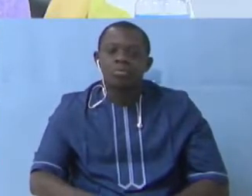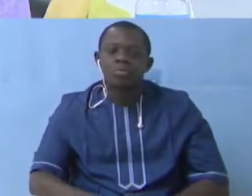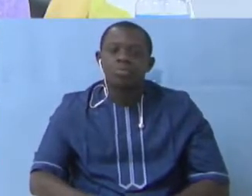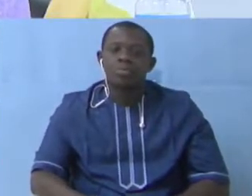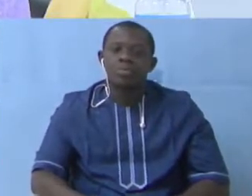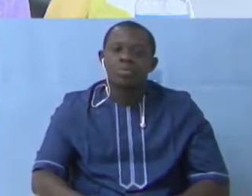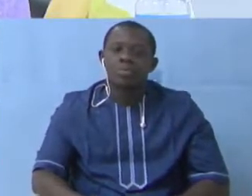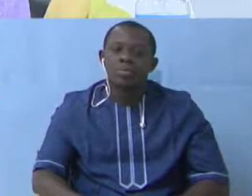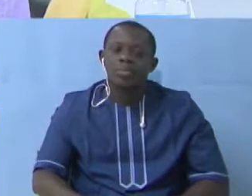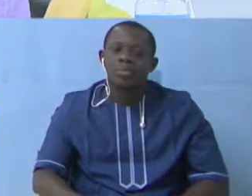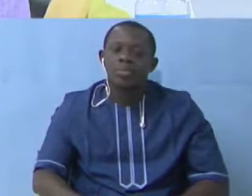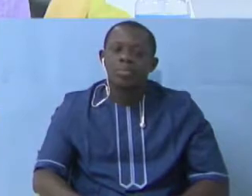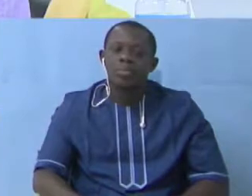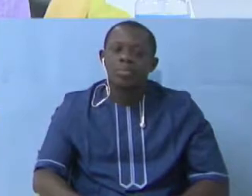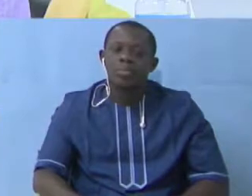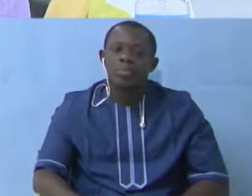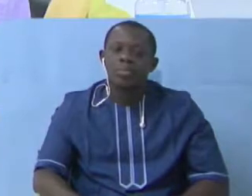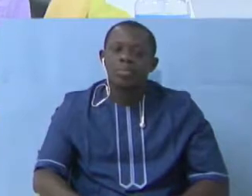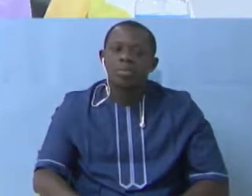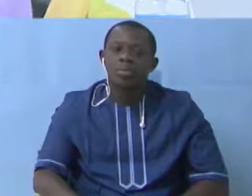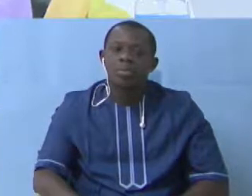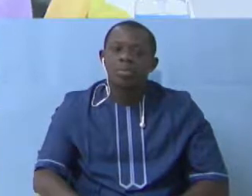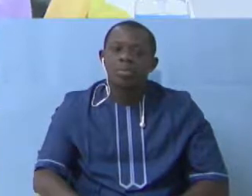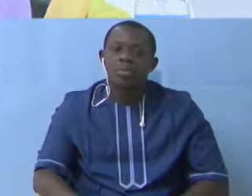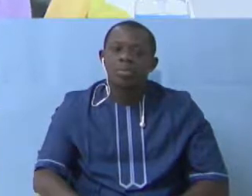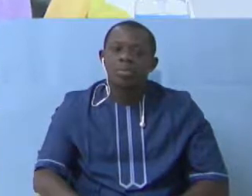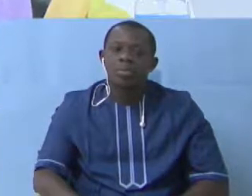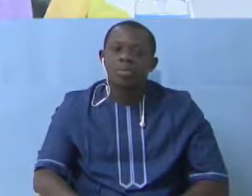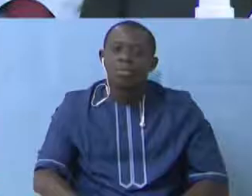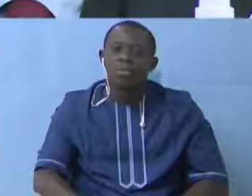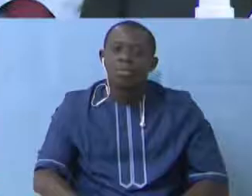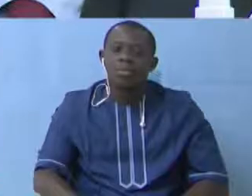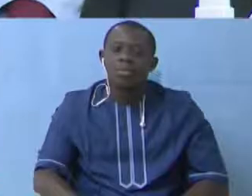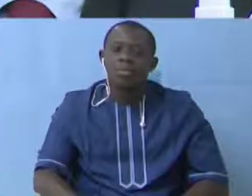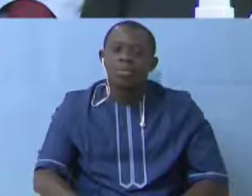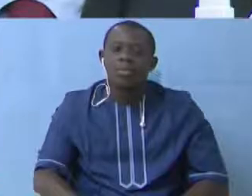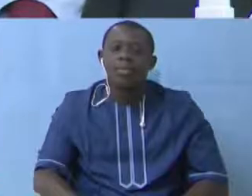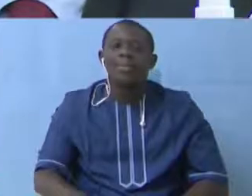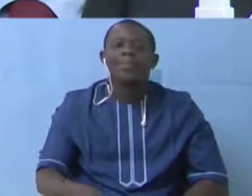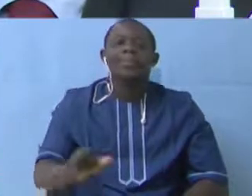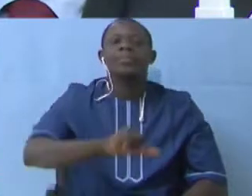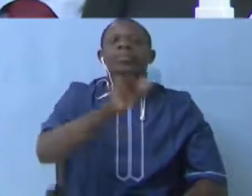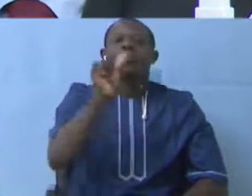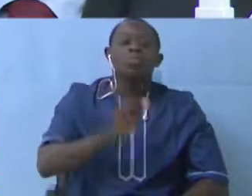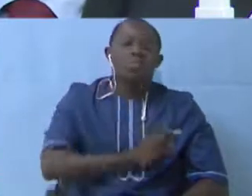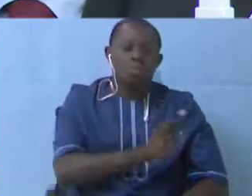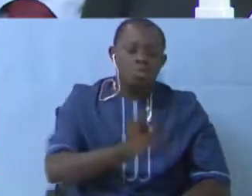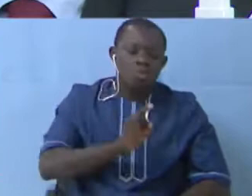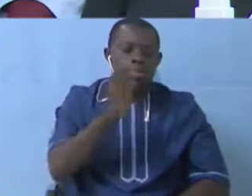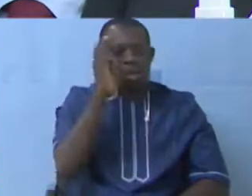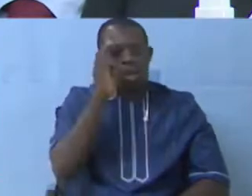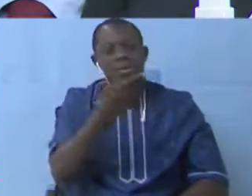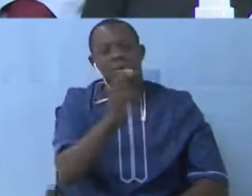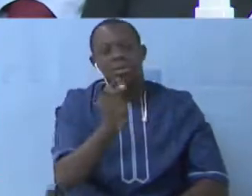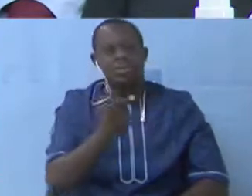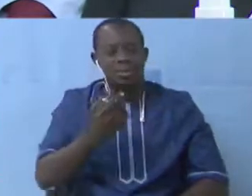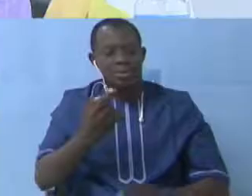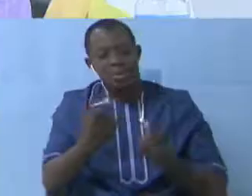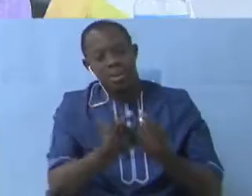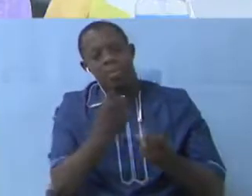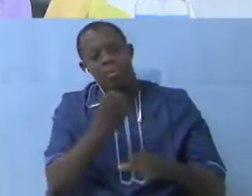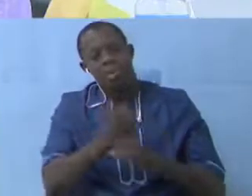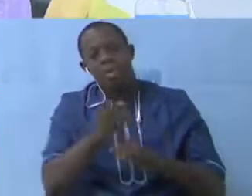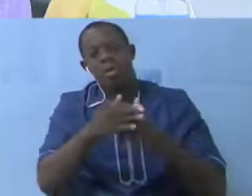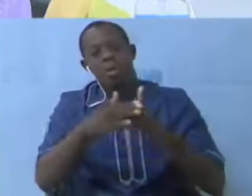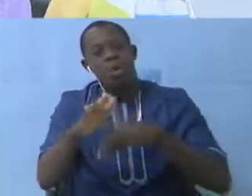that those were things that created a lot of tension between the two countries. te gis nañ ne loolu nag moo indi woon féewalo yu bari ci diggante ñaari